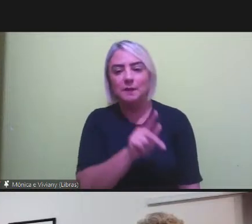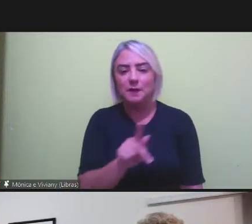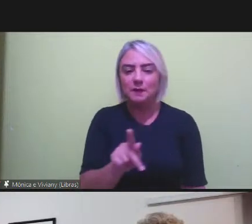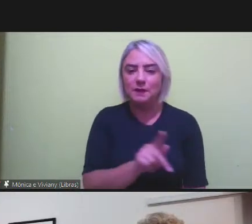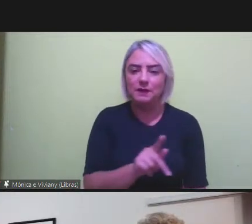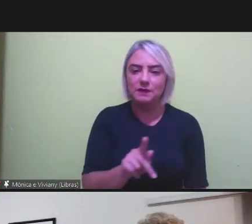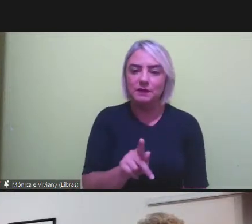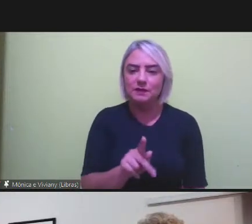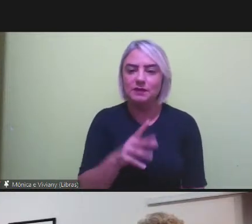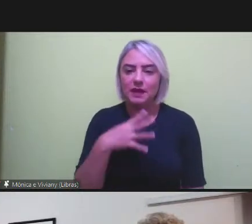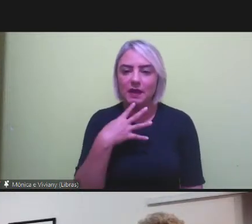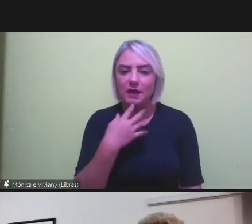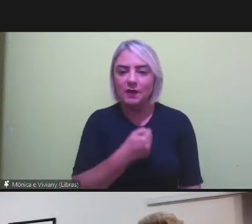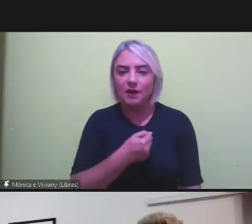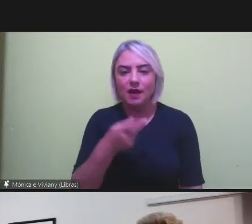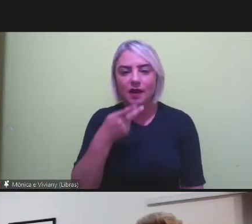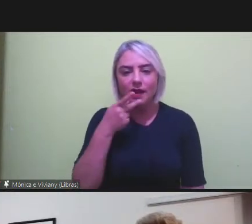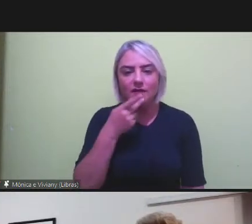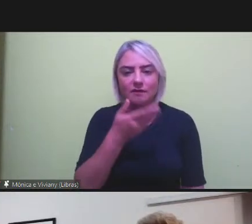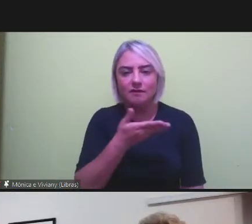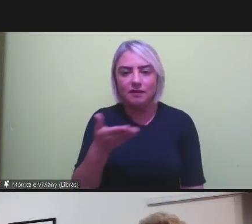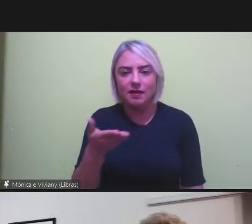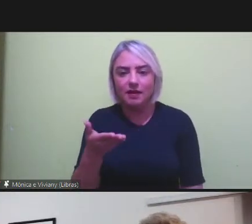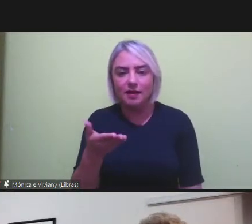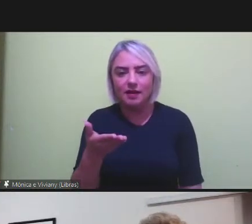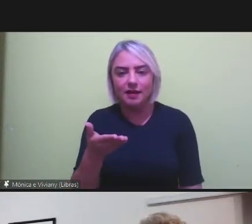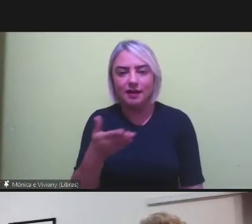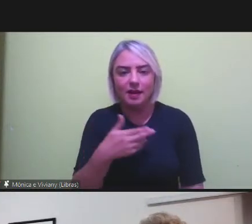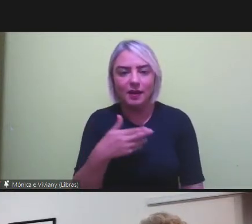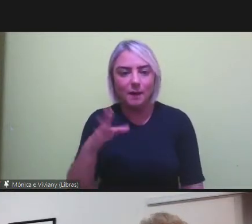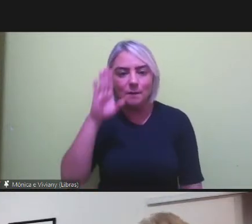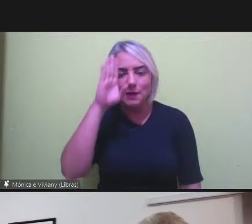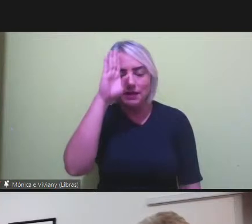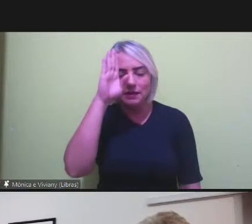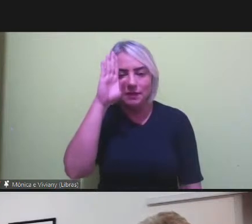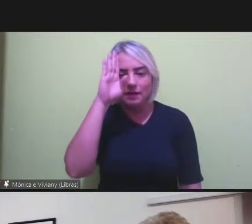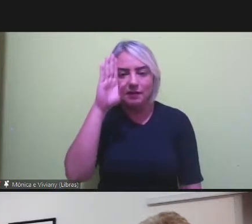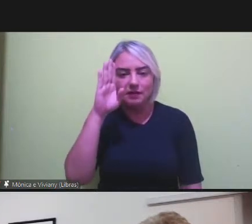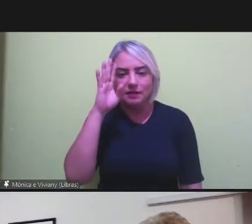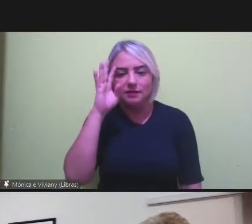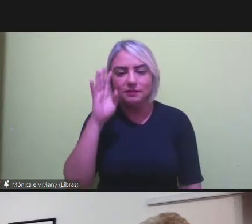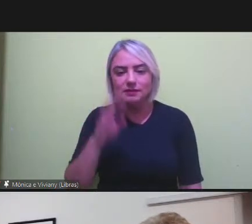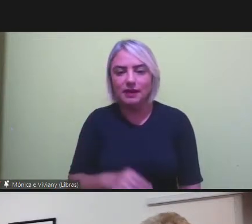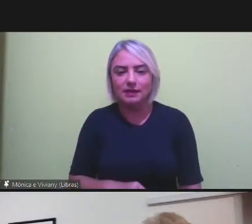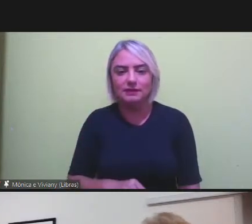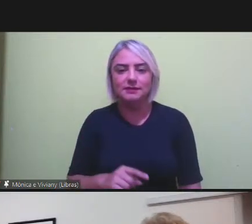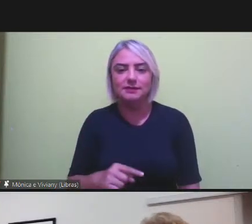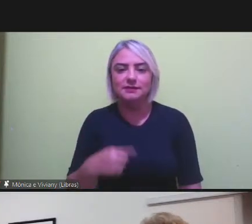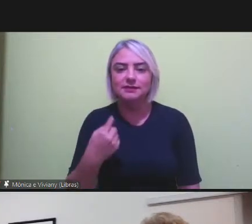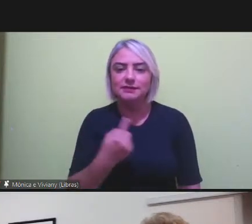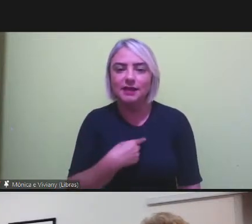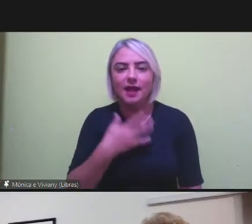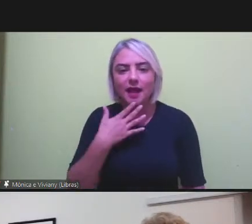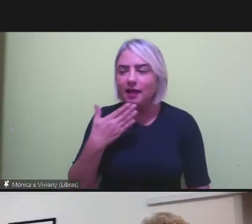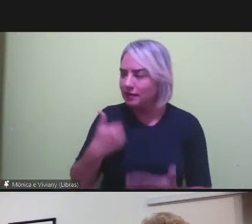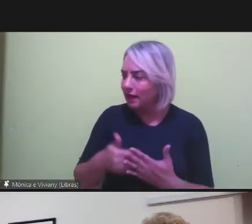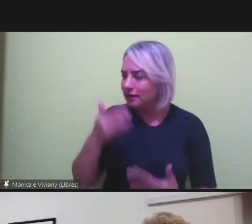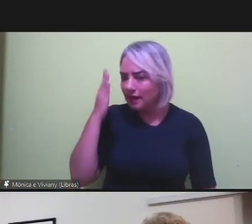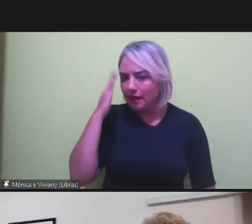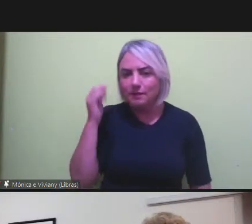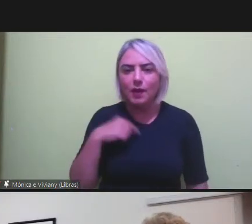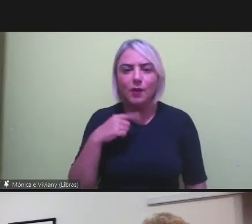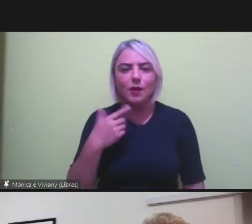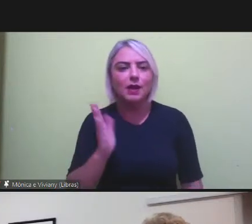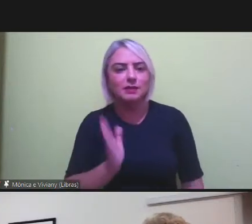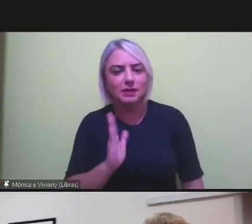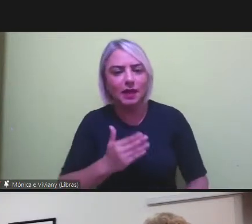much, professors. In our talks, your intervention, you highlight the need